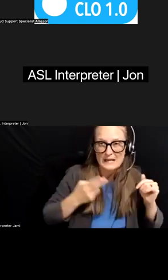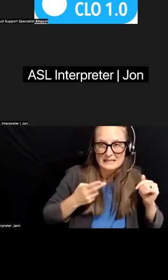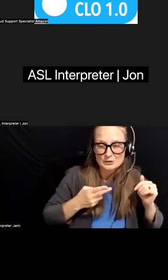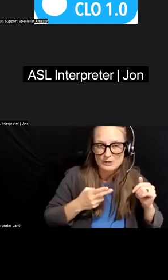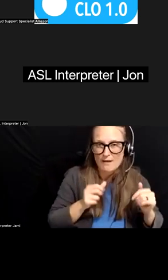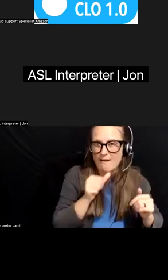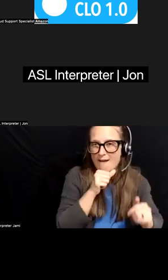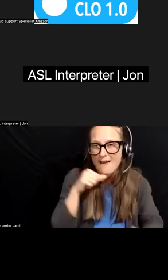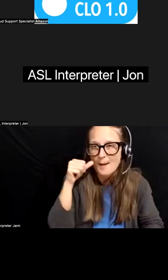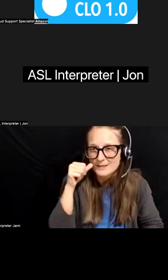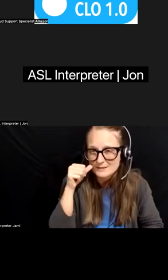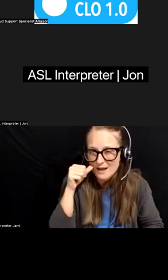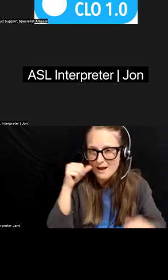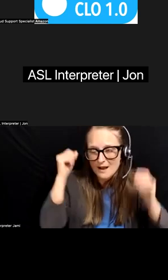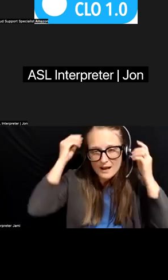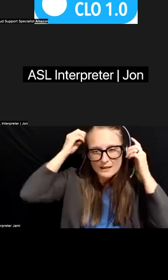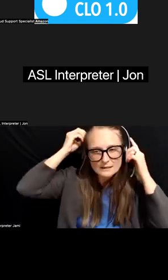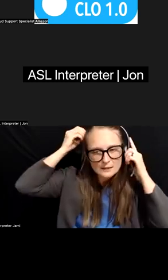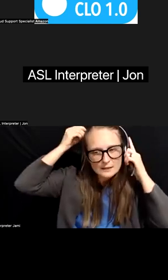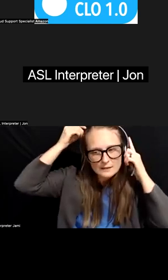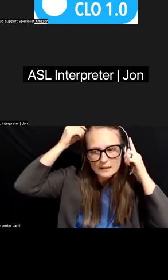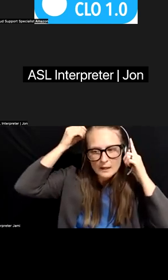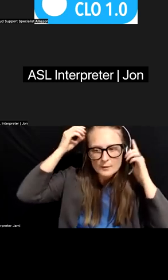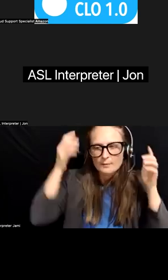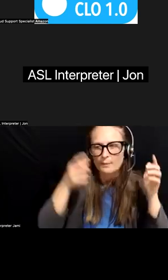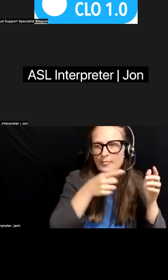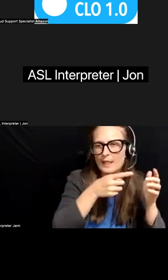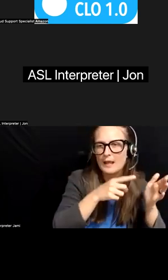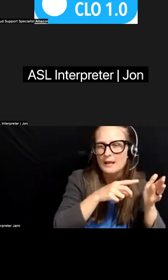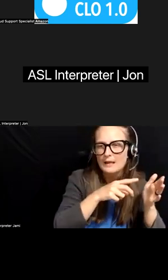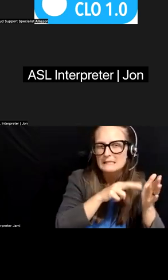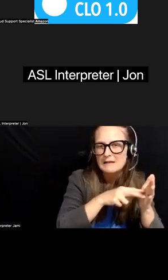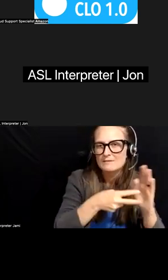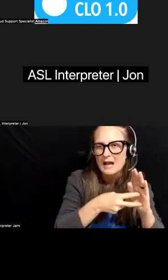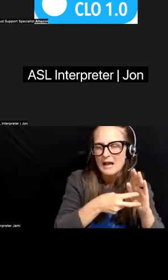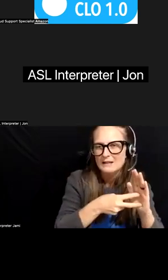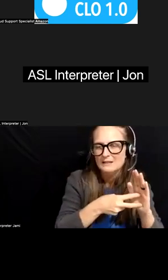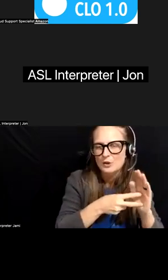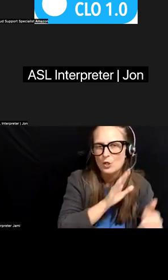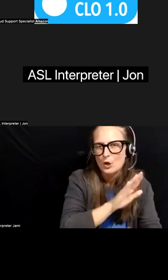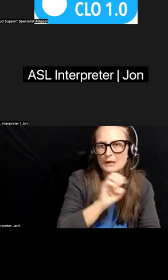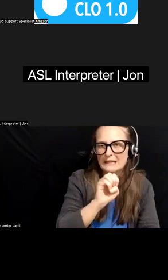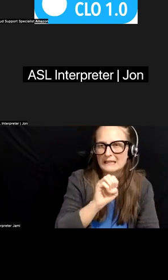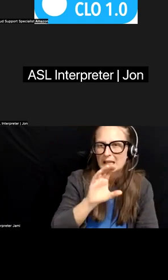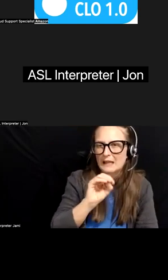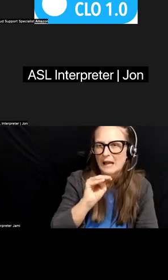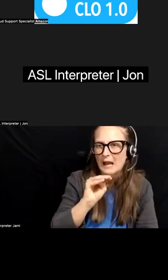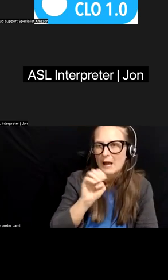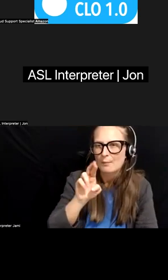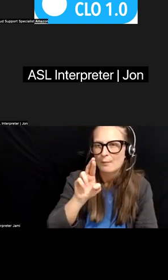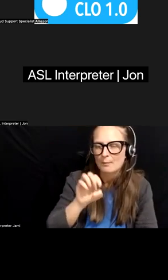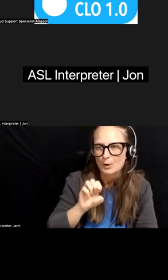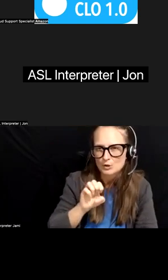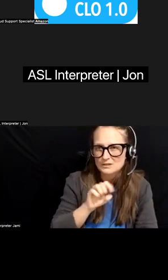Amazon originally defined their e-commerce. They were at one point